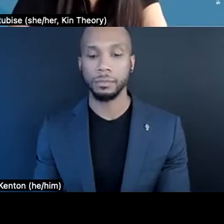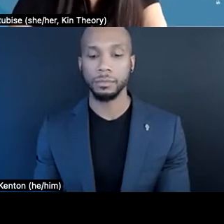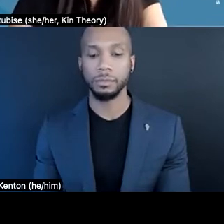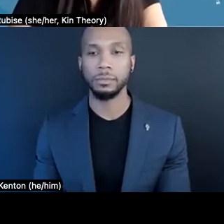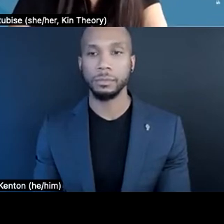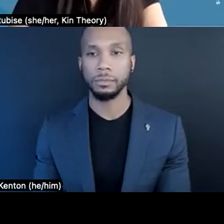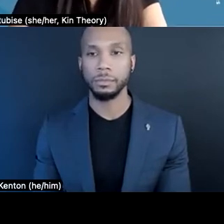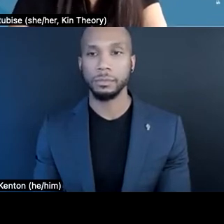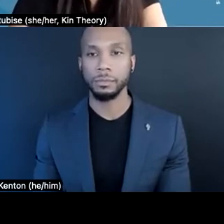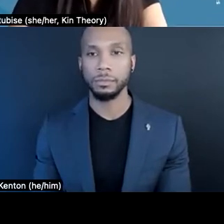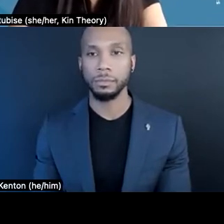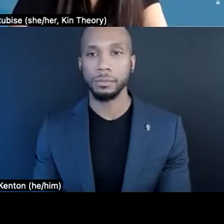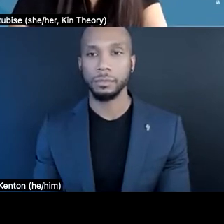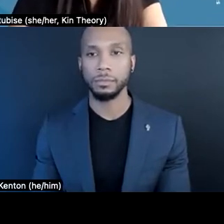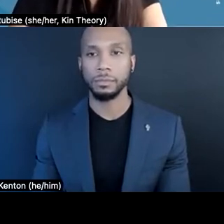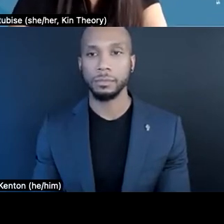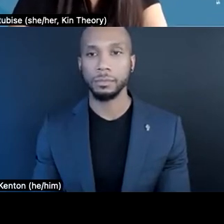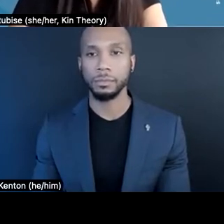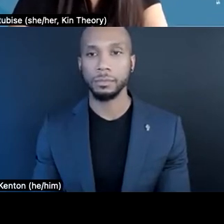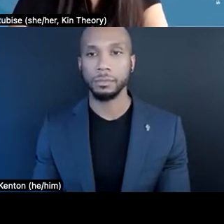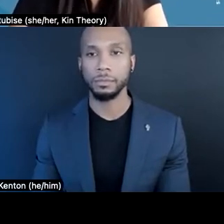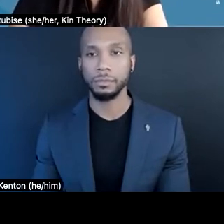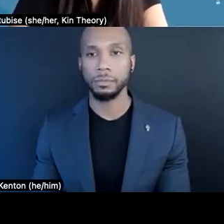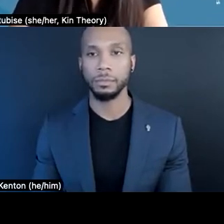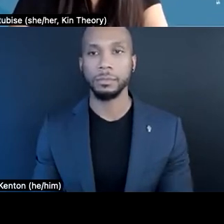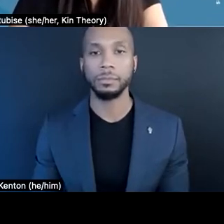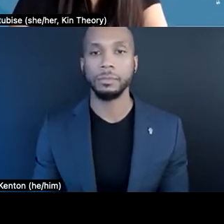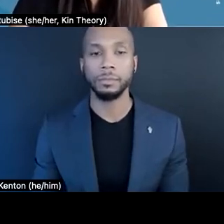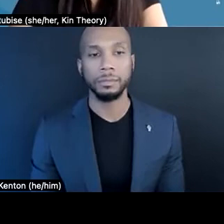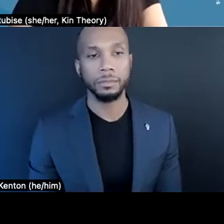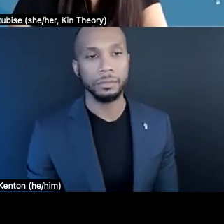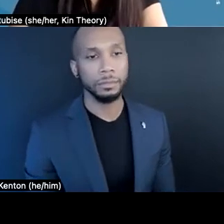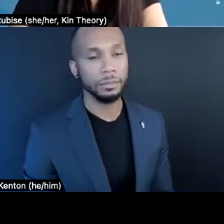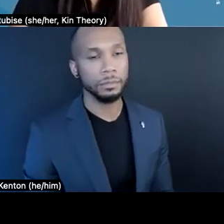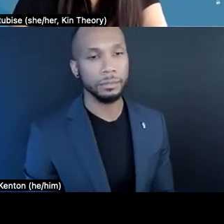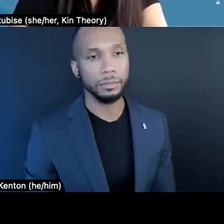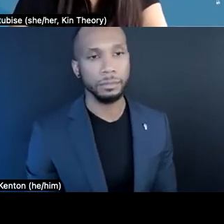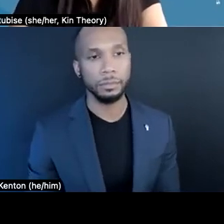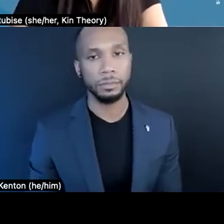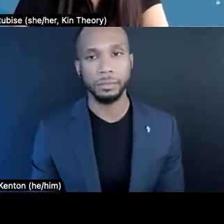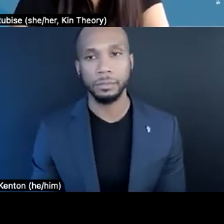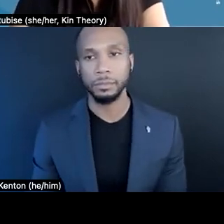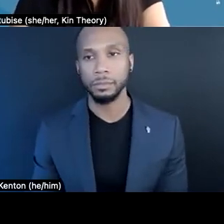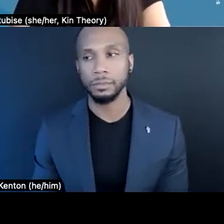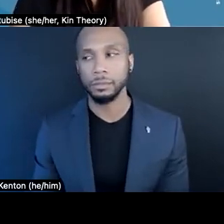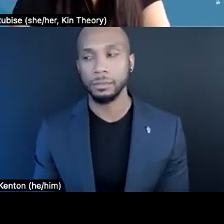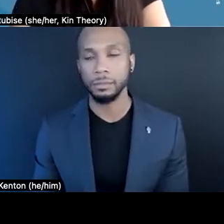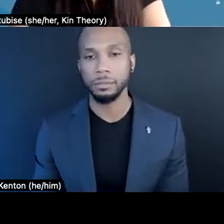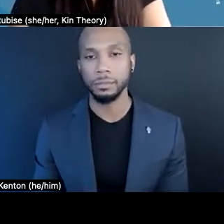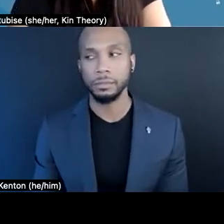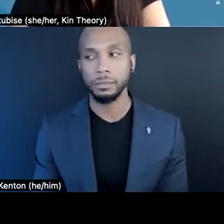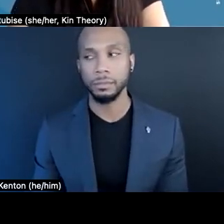be. And we're all united by this great ancestral